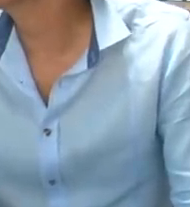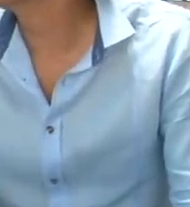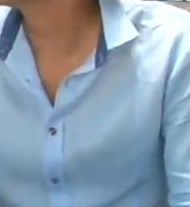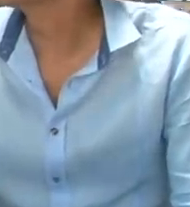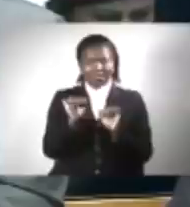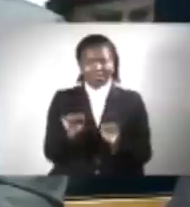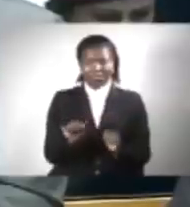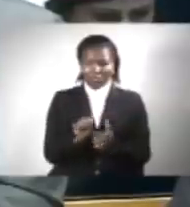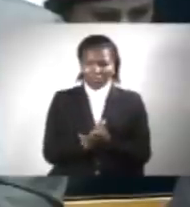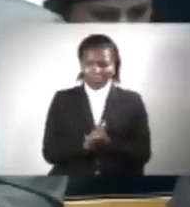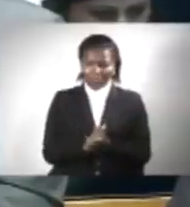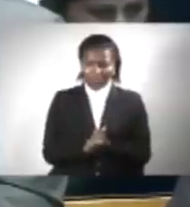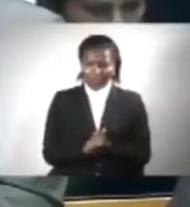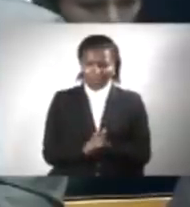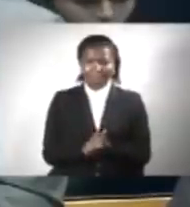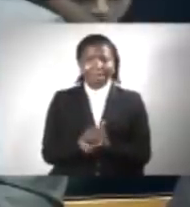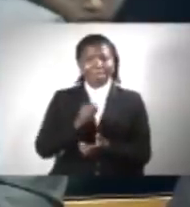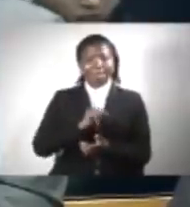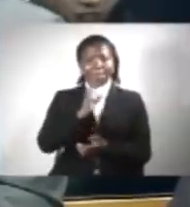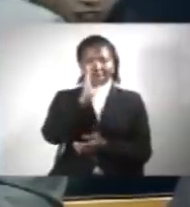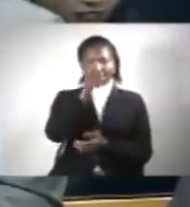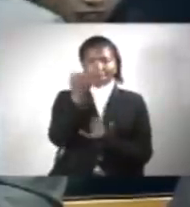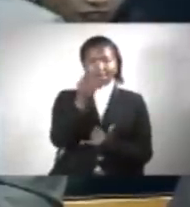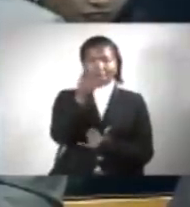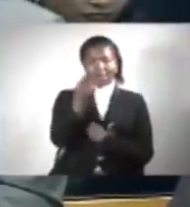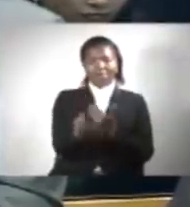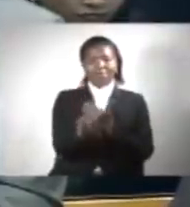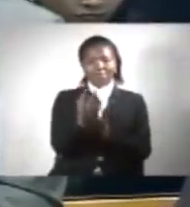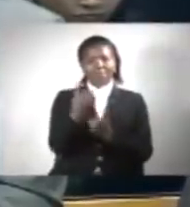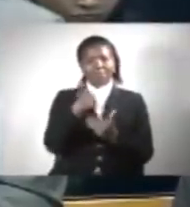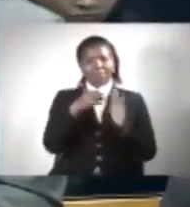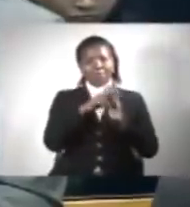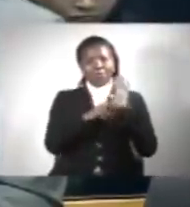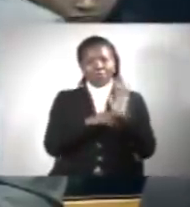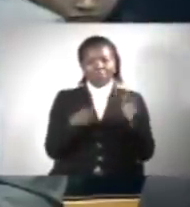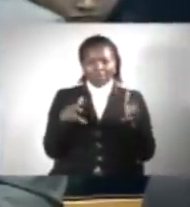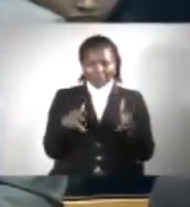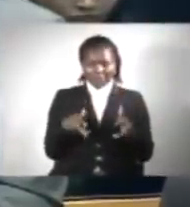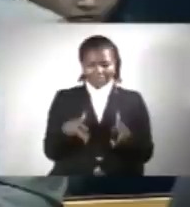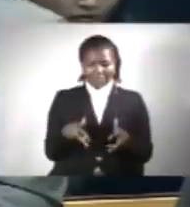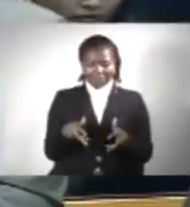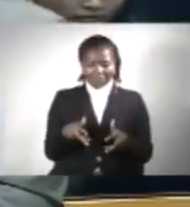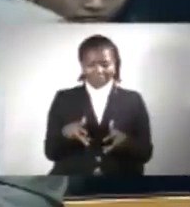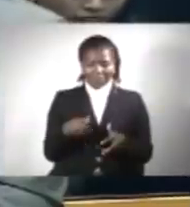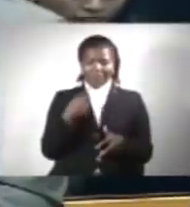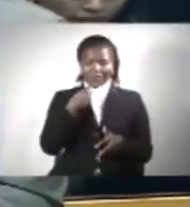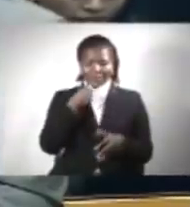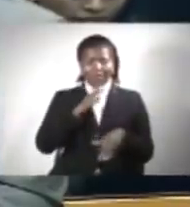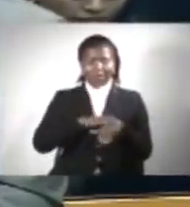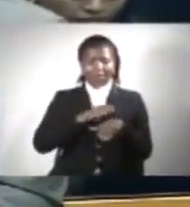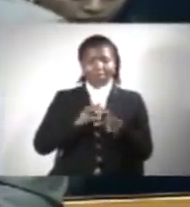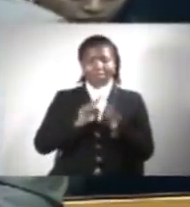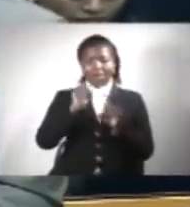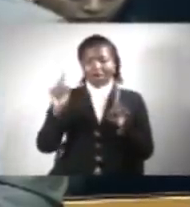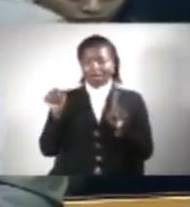Minister Cedric Frolic. Point of order. Honorable Malema, take your seat. I've not recognized you. There's another member of your